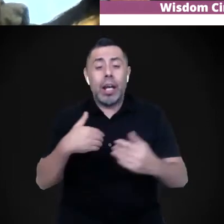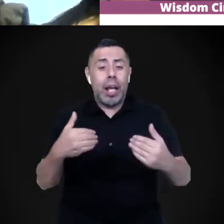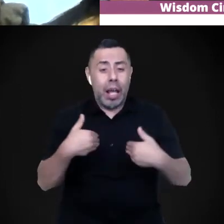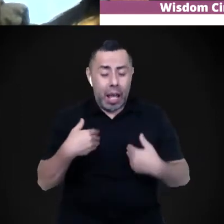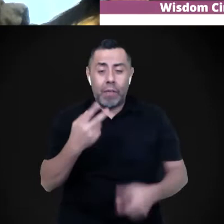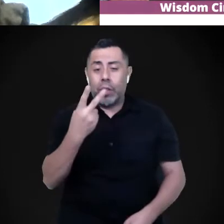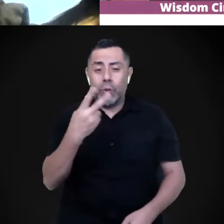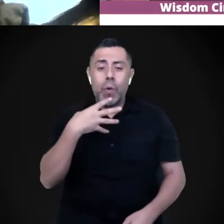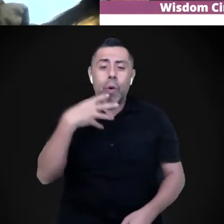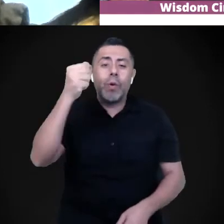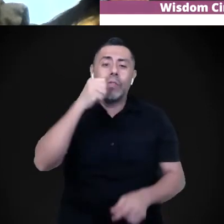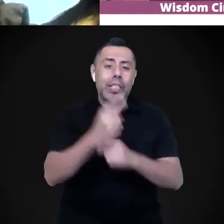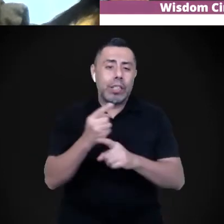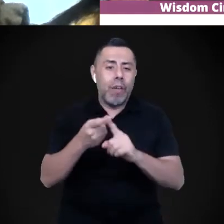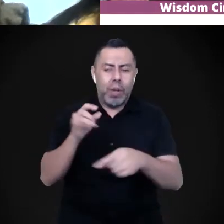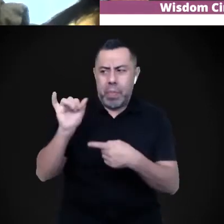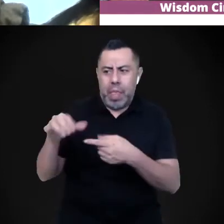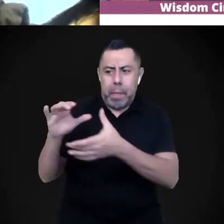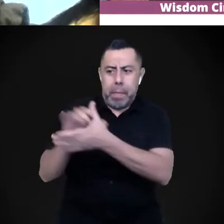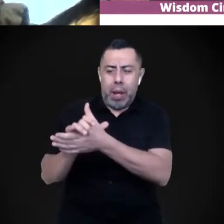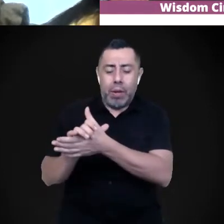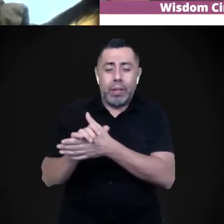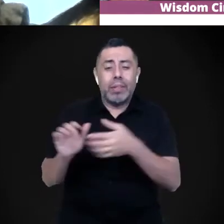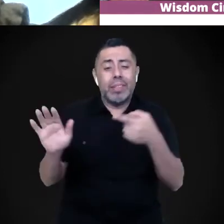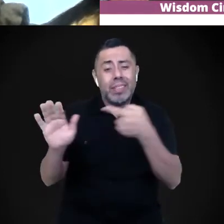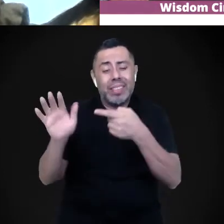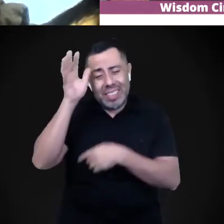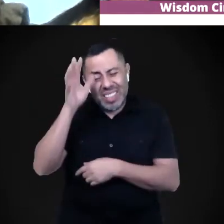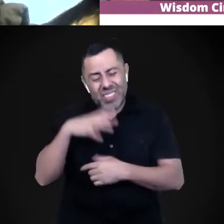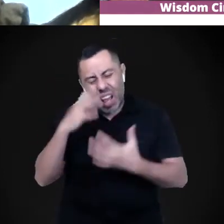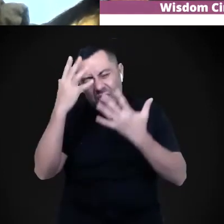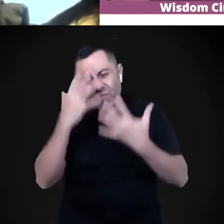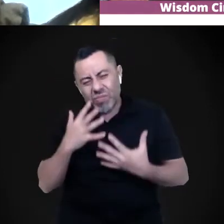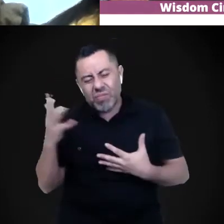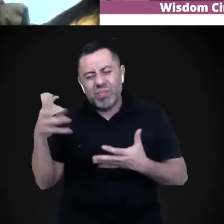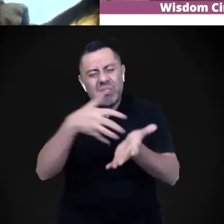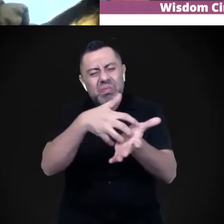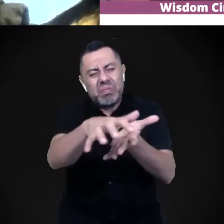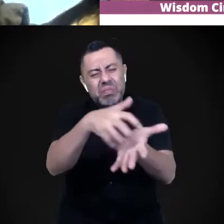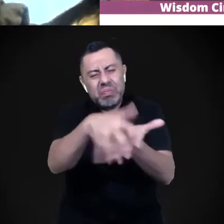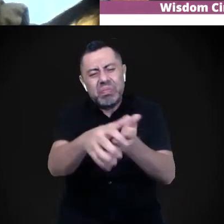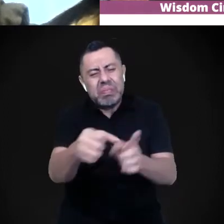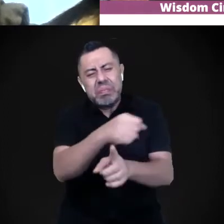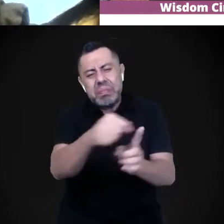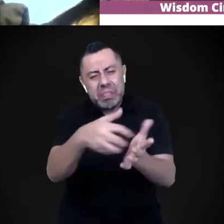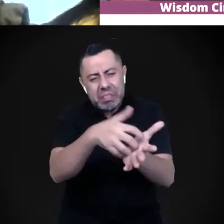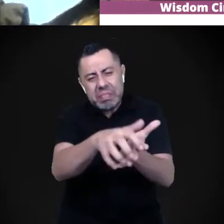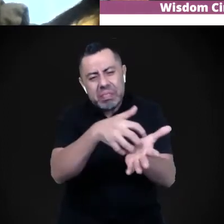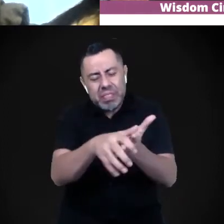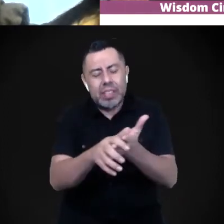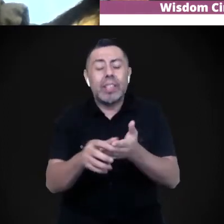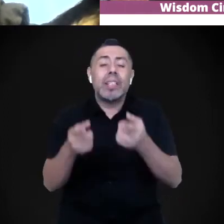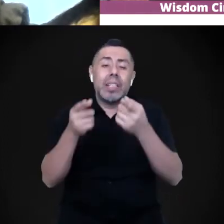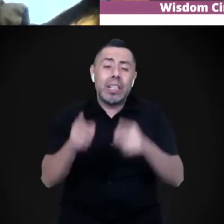And he, unfortunately, was very abusive. And my mom ended up in the hospital in